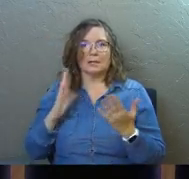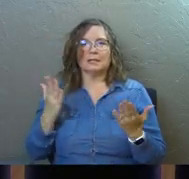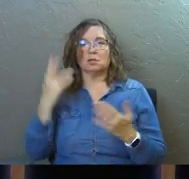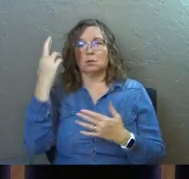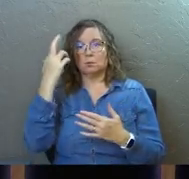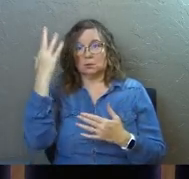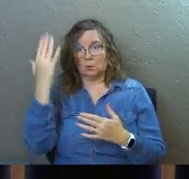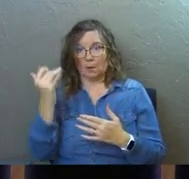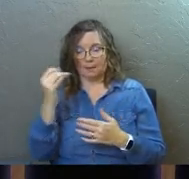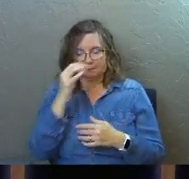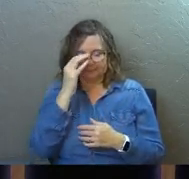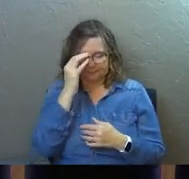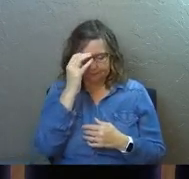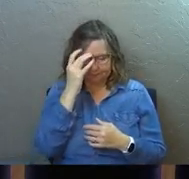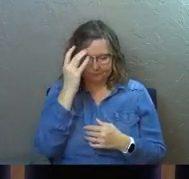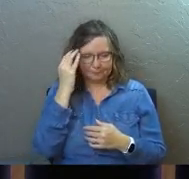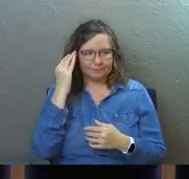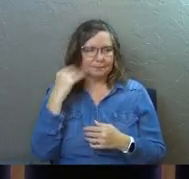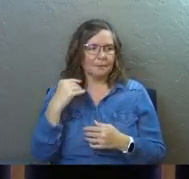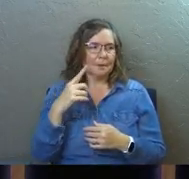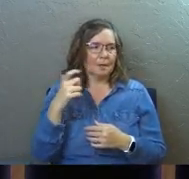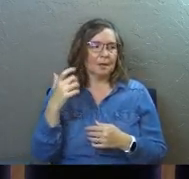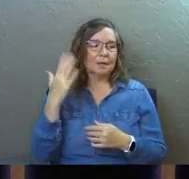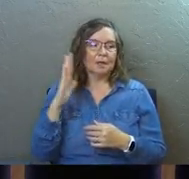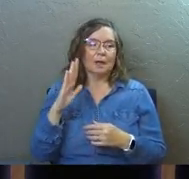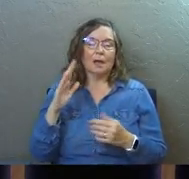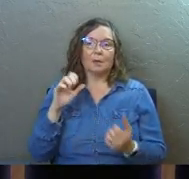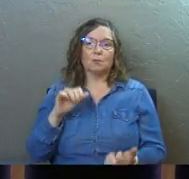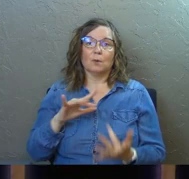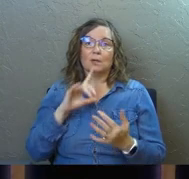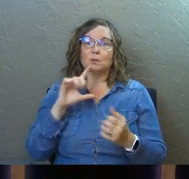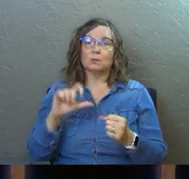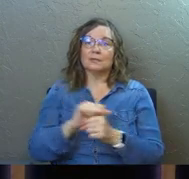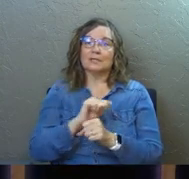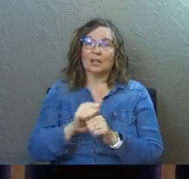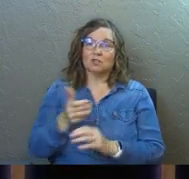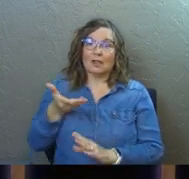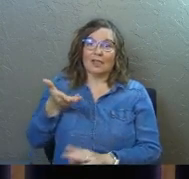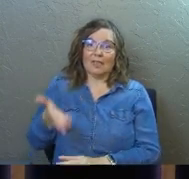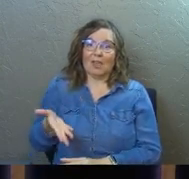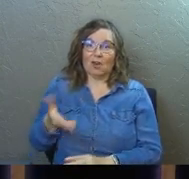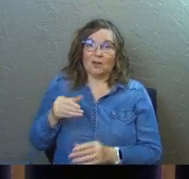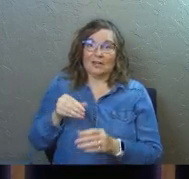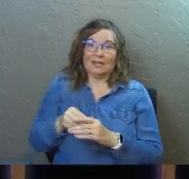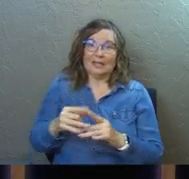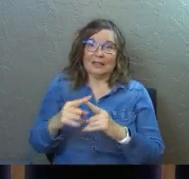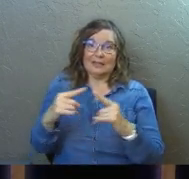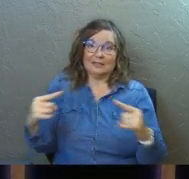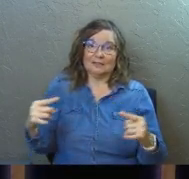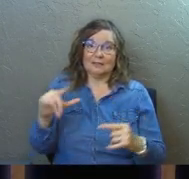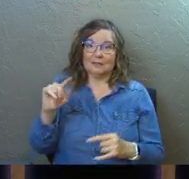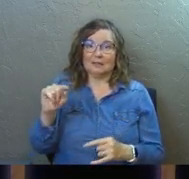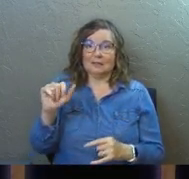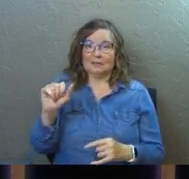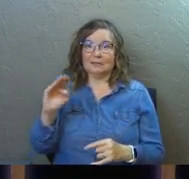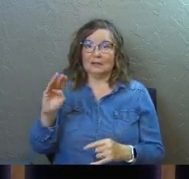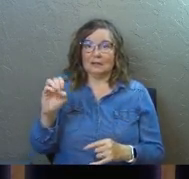here's the reason why, is because God's presence was actually there in the